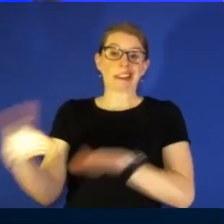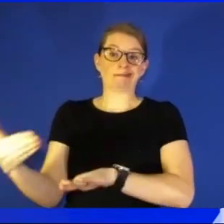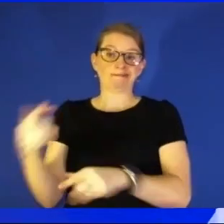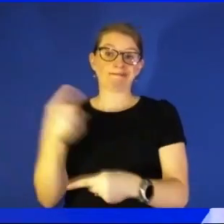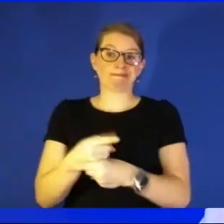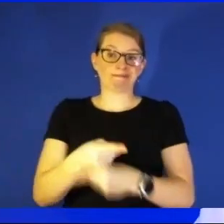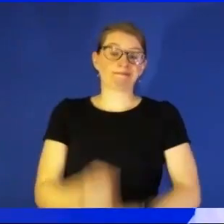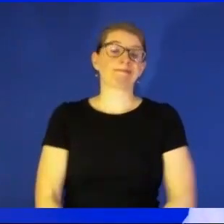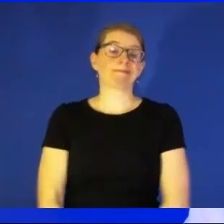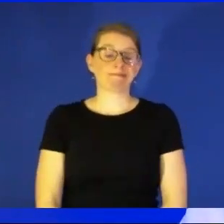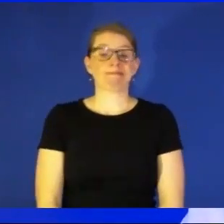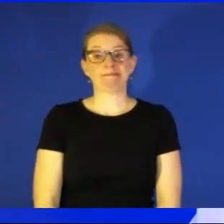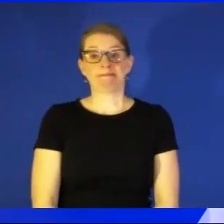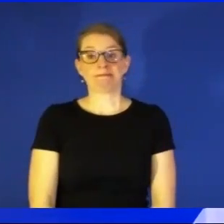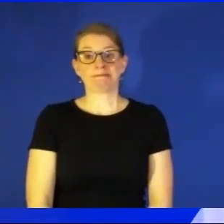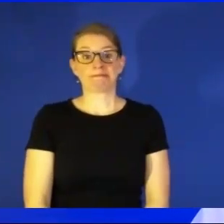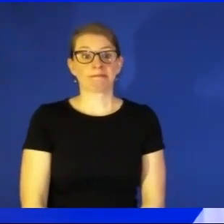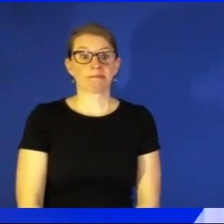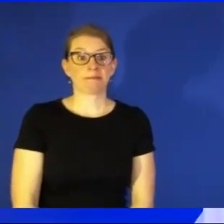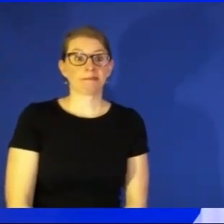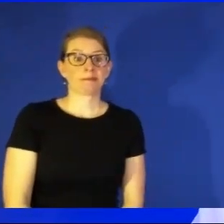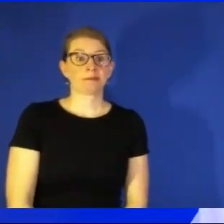truth. And there's a very good